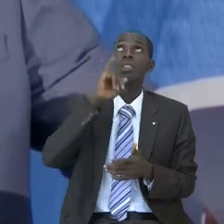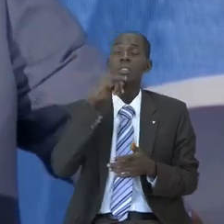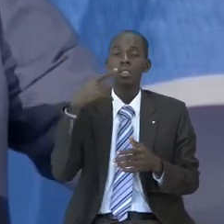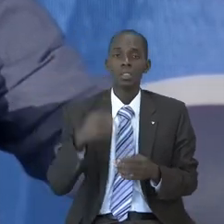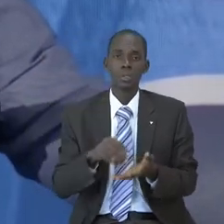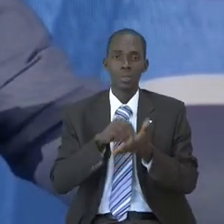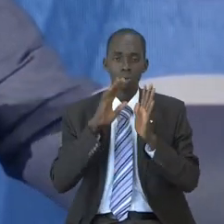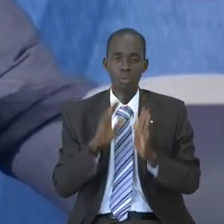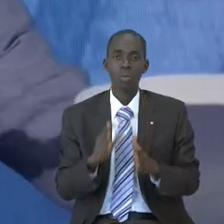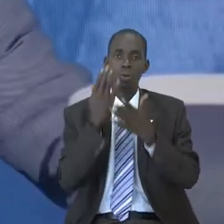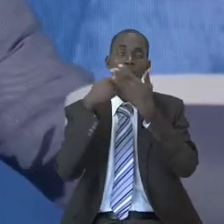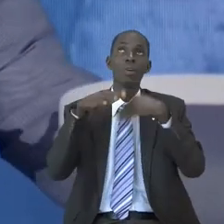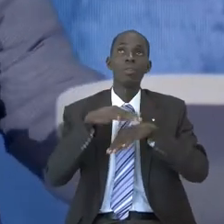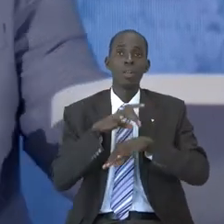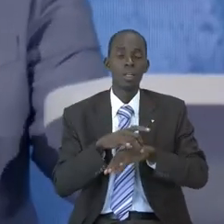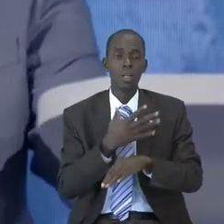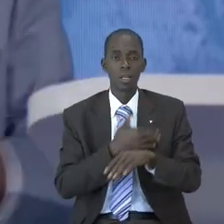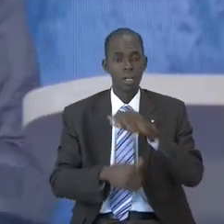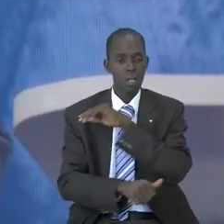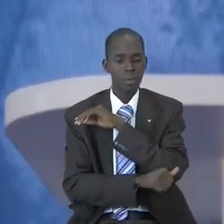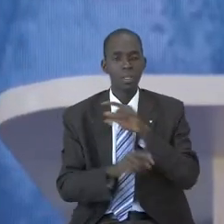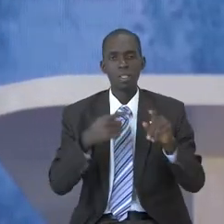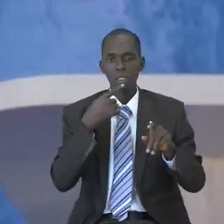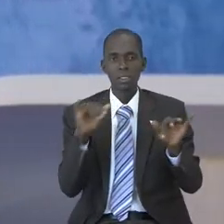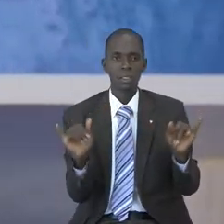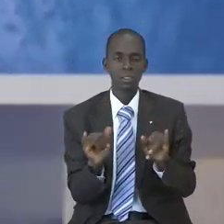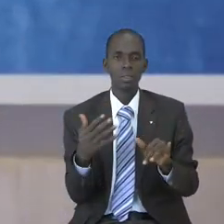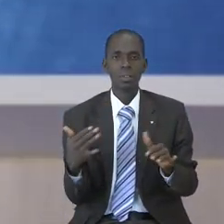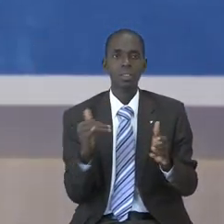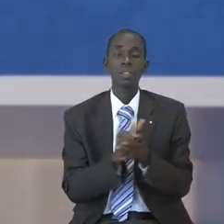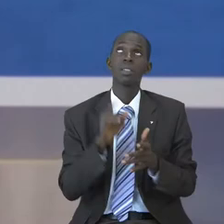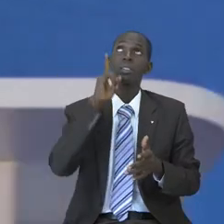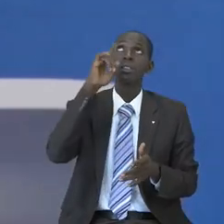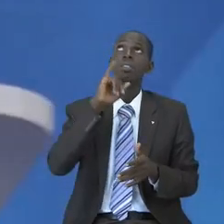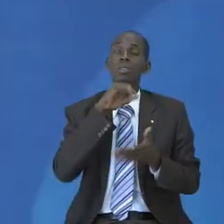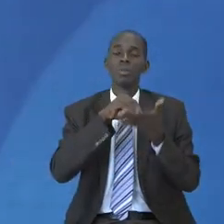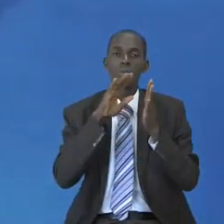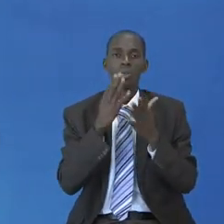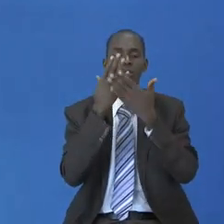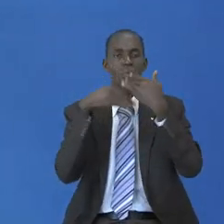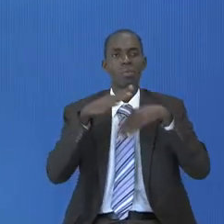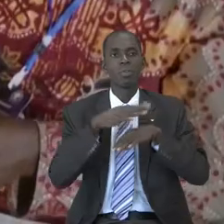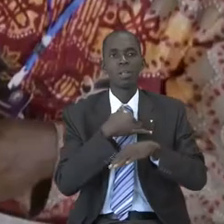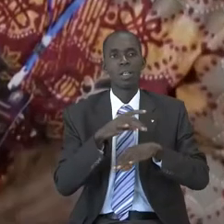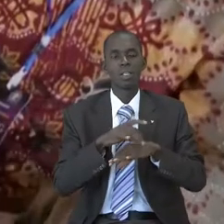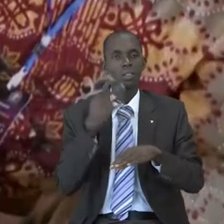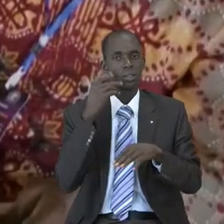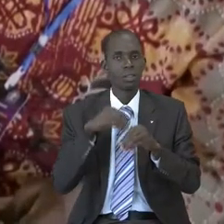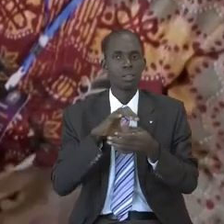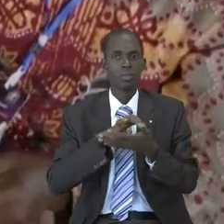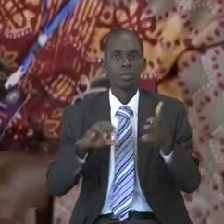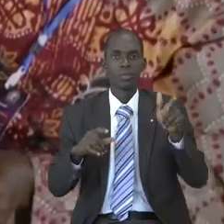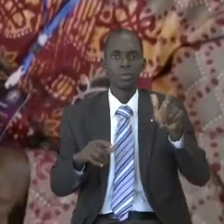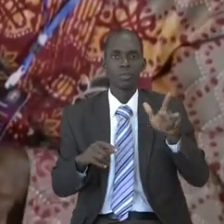Abraham also said it, is the possessor of heaven and earth. Look at verse 23. In verse 23, that